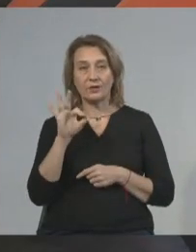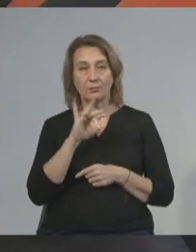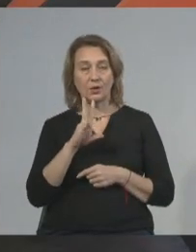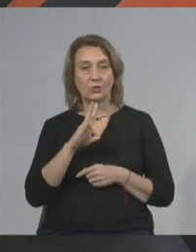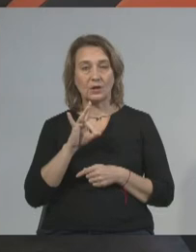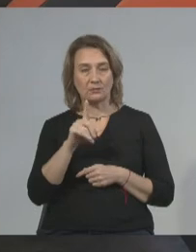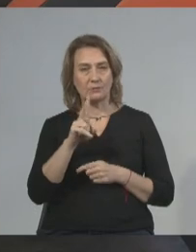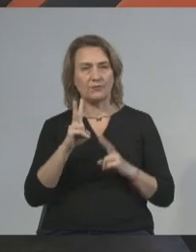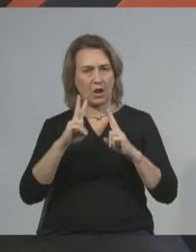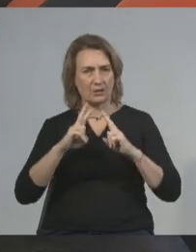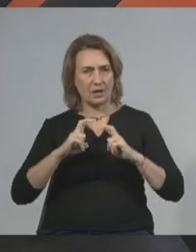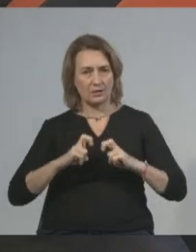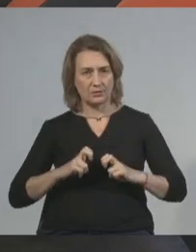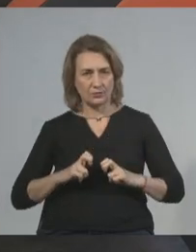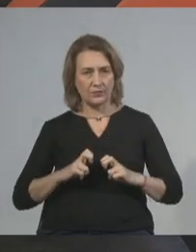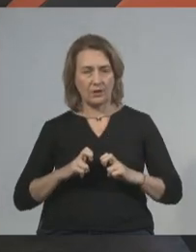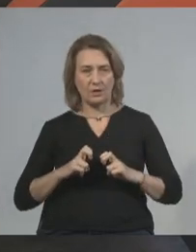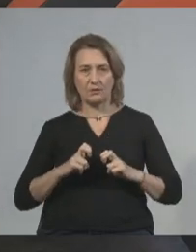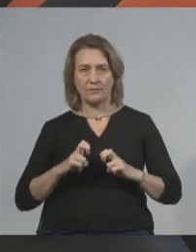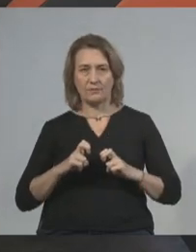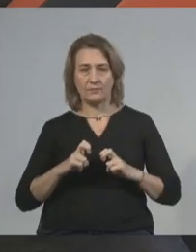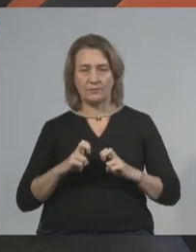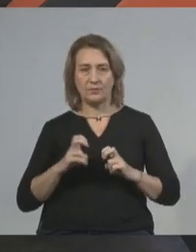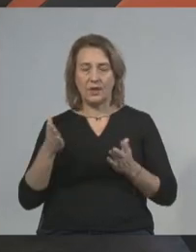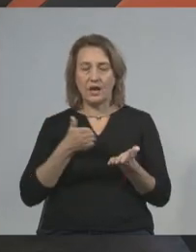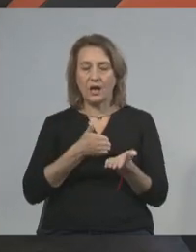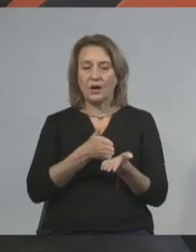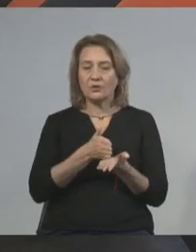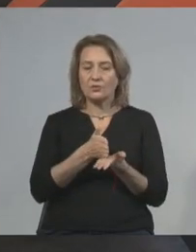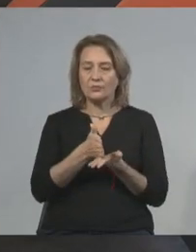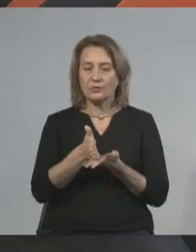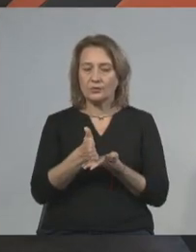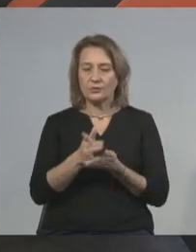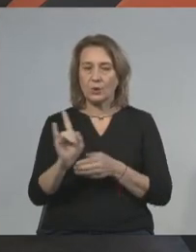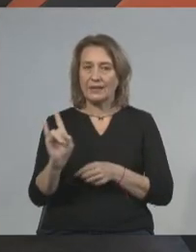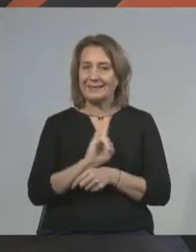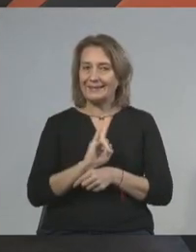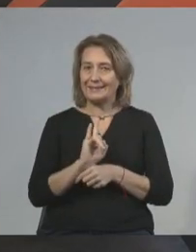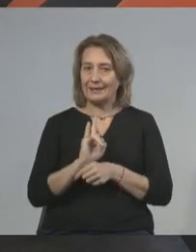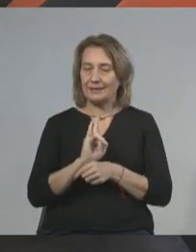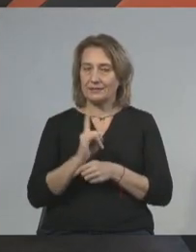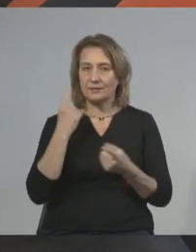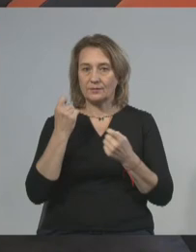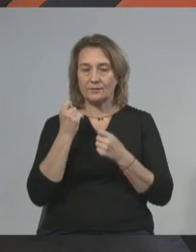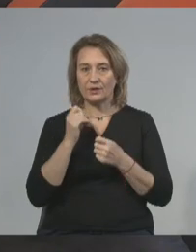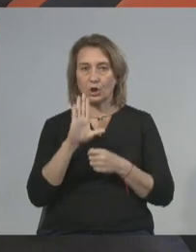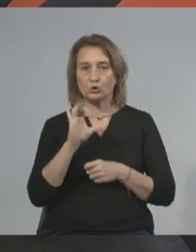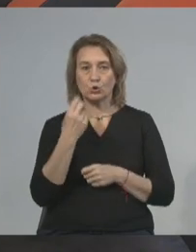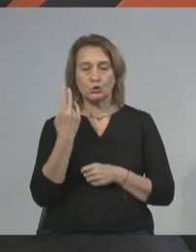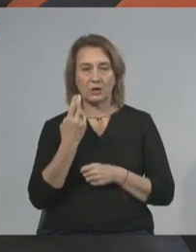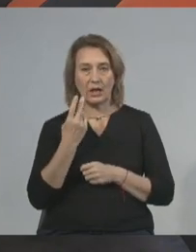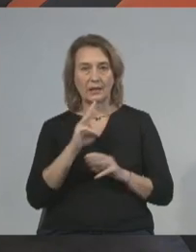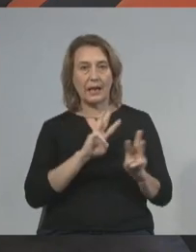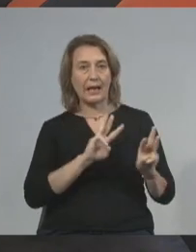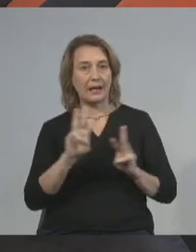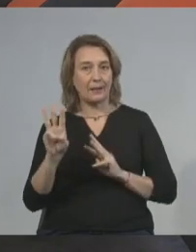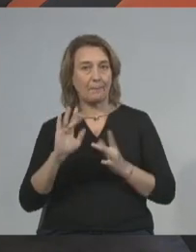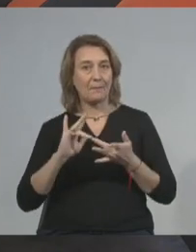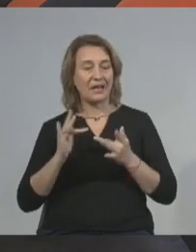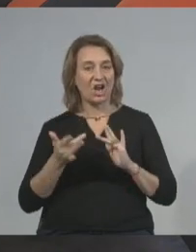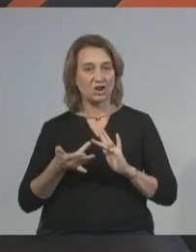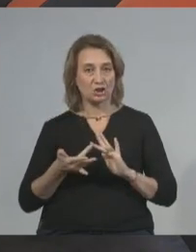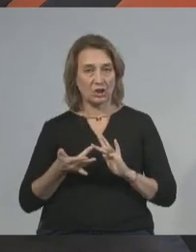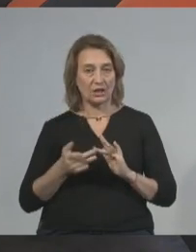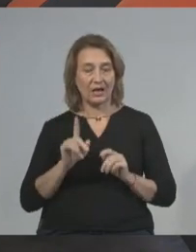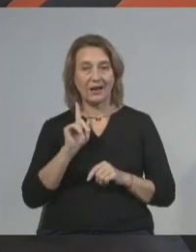coordinating coordinated this information on social media and namely activities of bots and